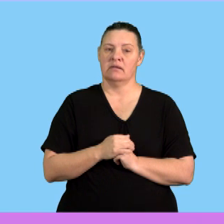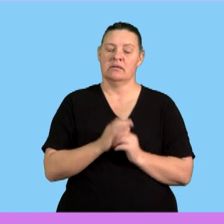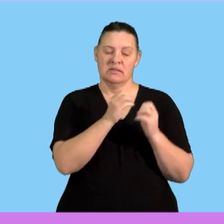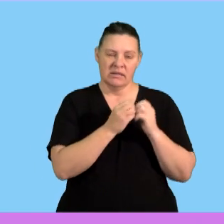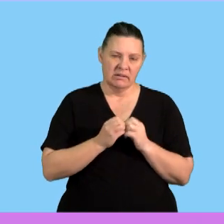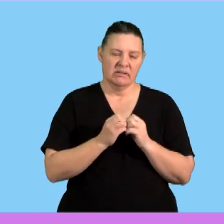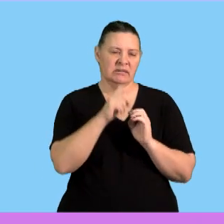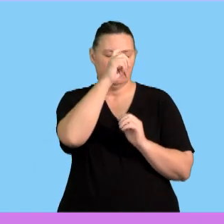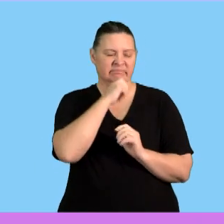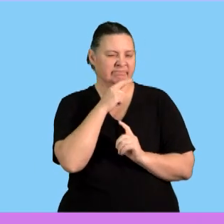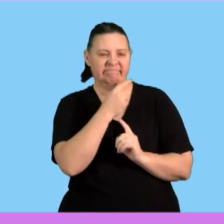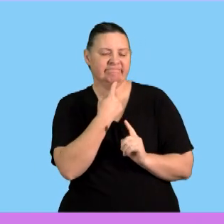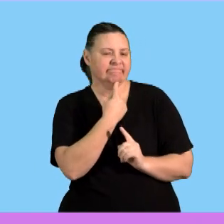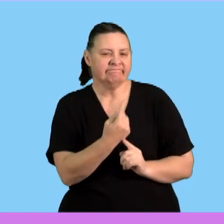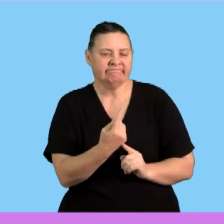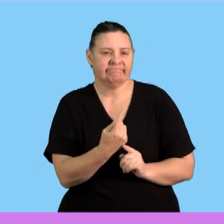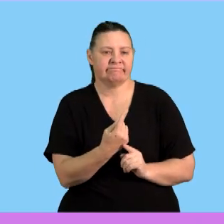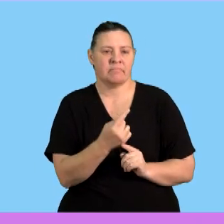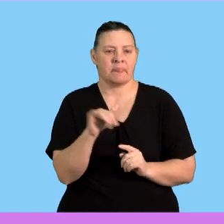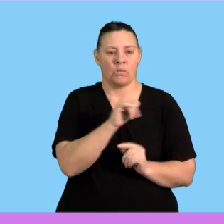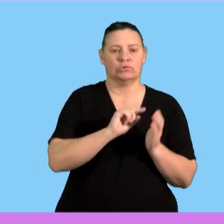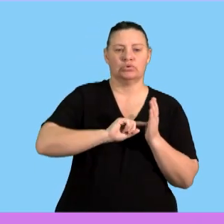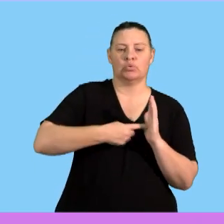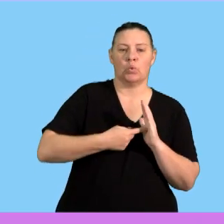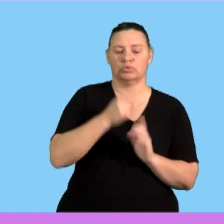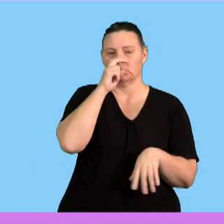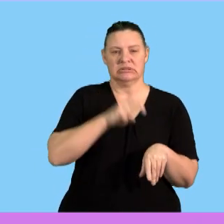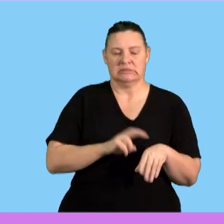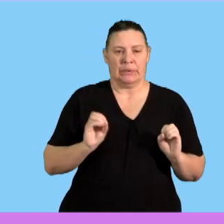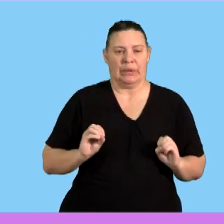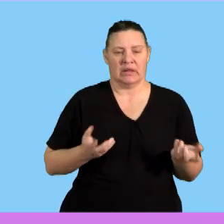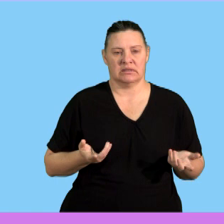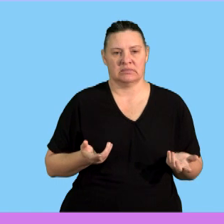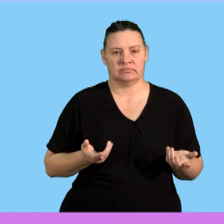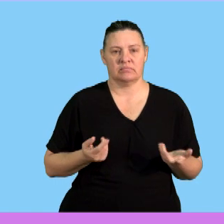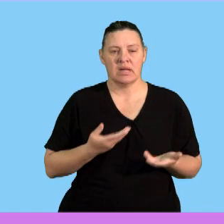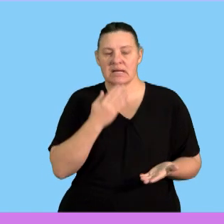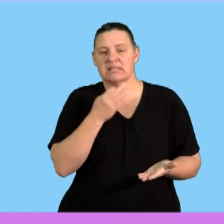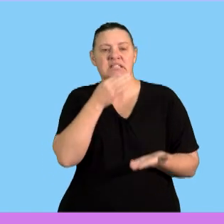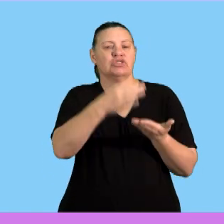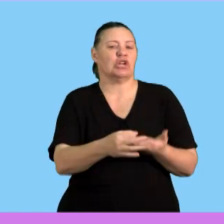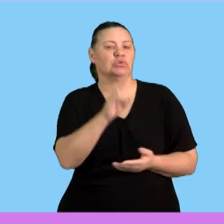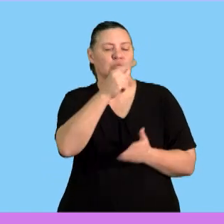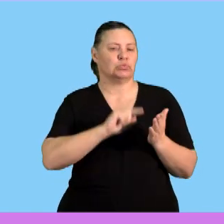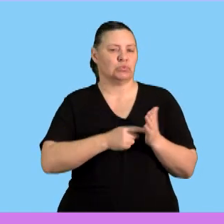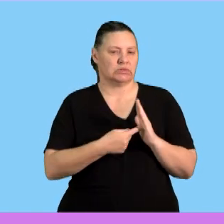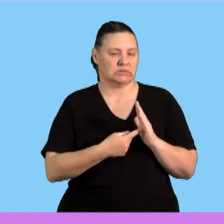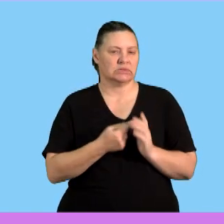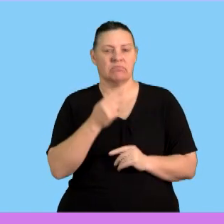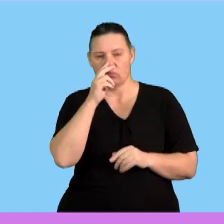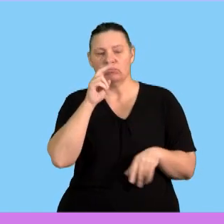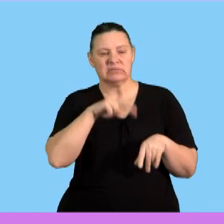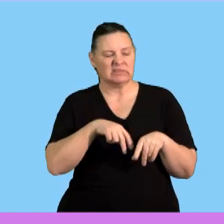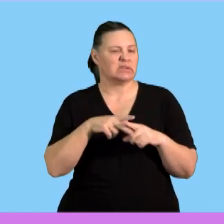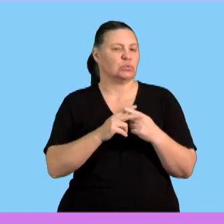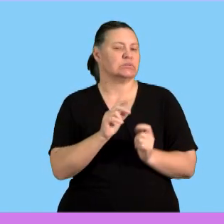says, the assembly diagram does not indicate what tools Kabelo may need. Suggest 2 tools you